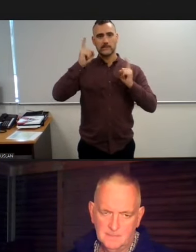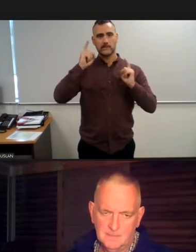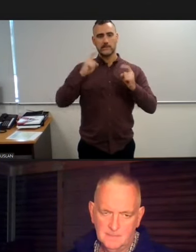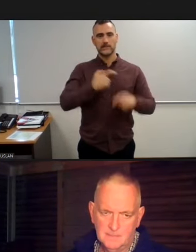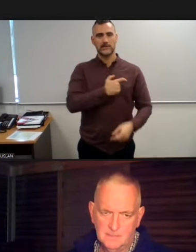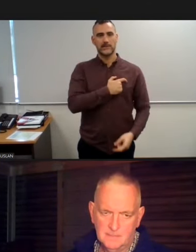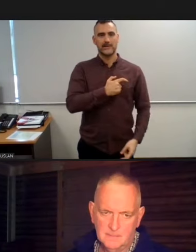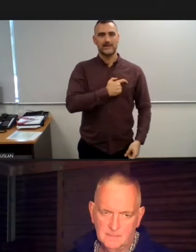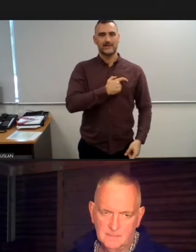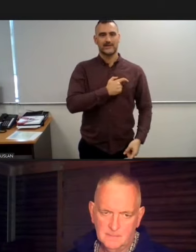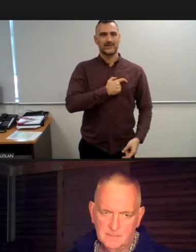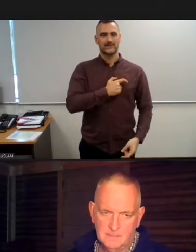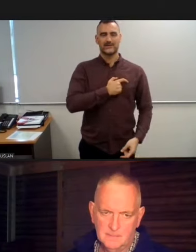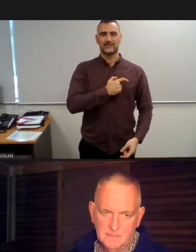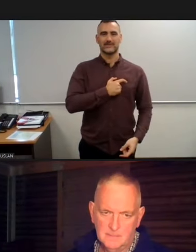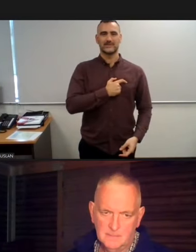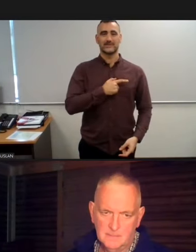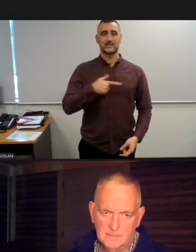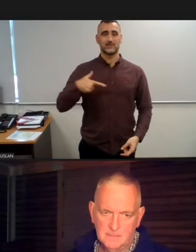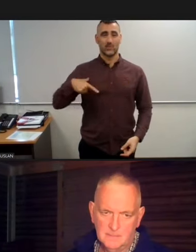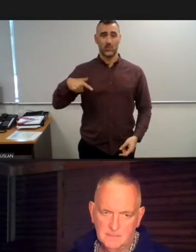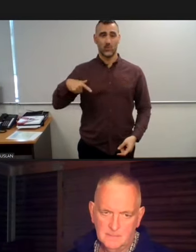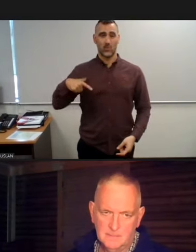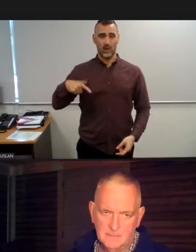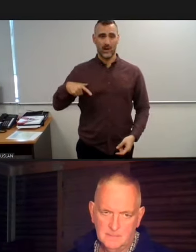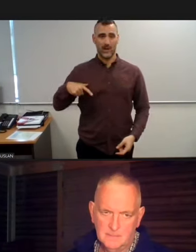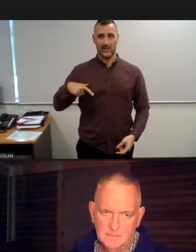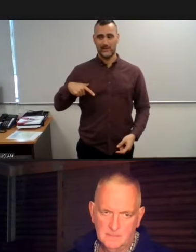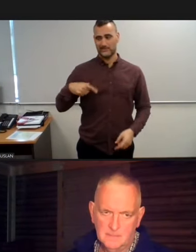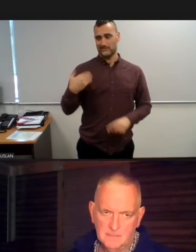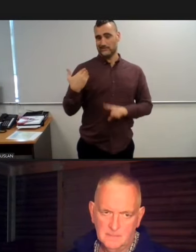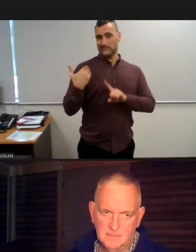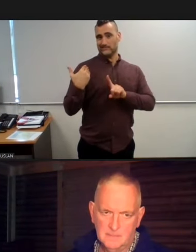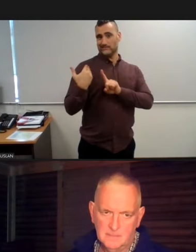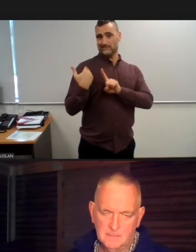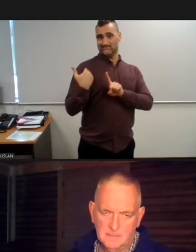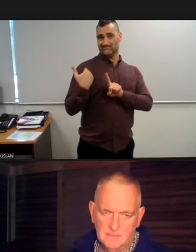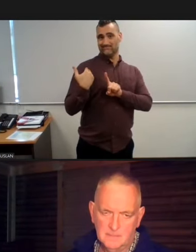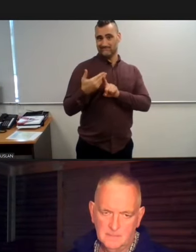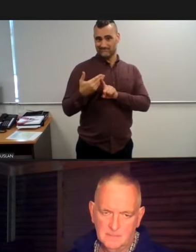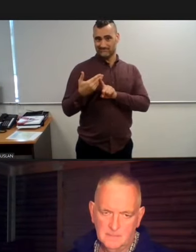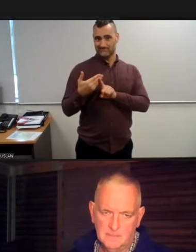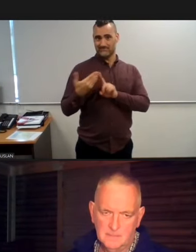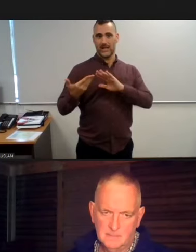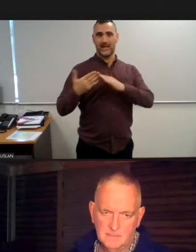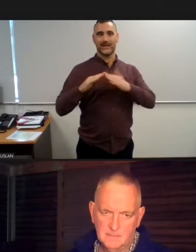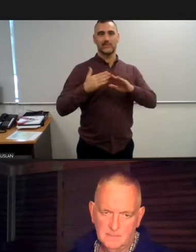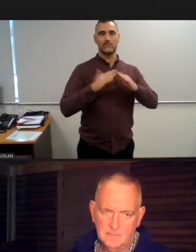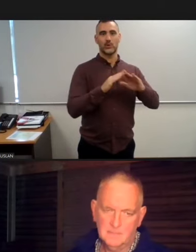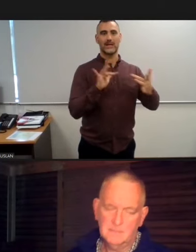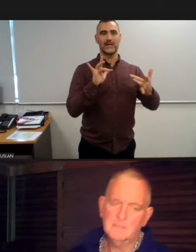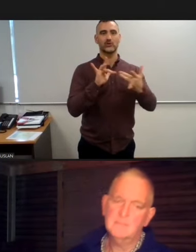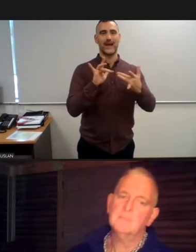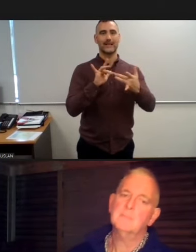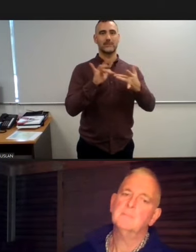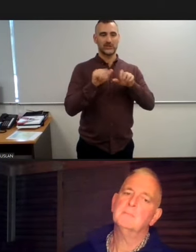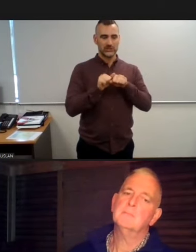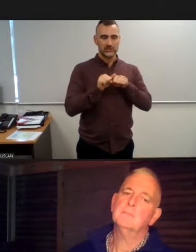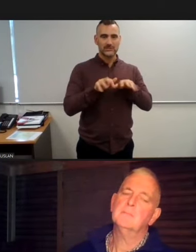about the developments in the last week, the degree of community transmission in the community at the moment.